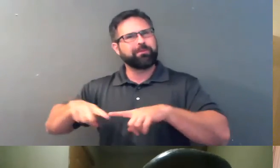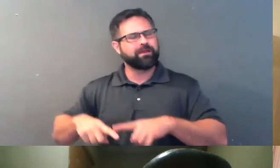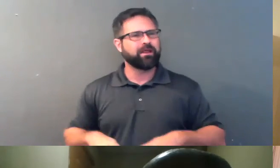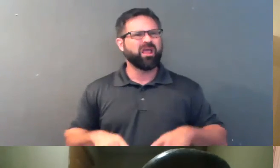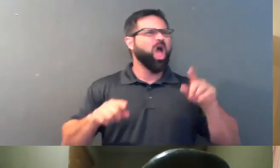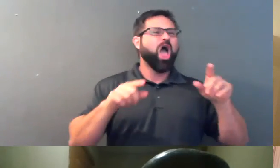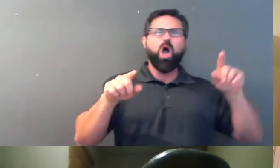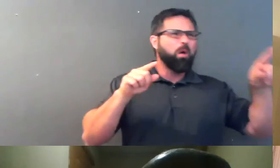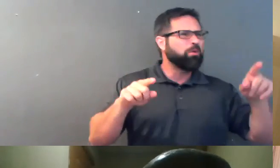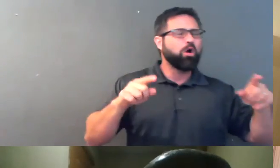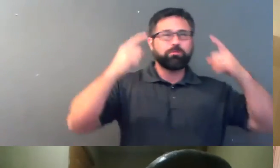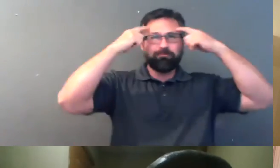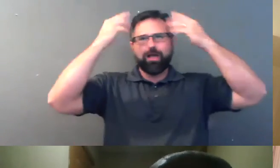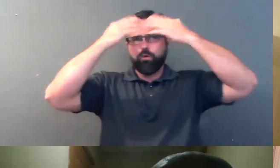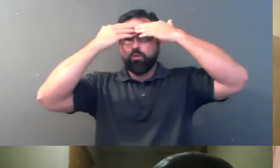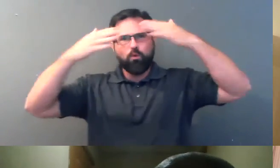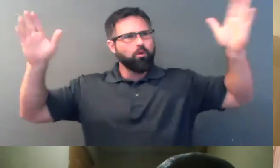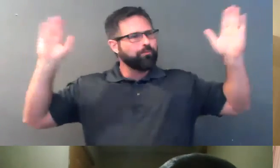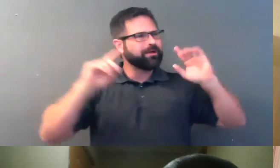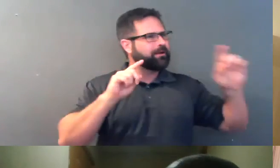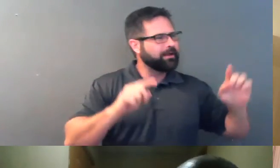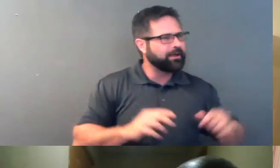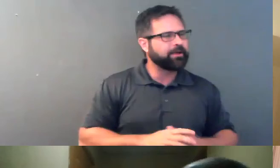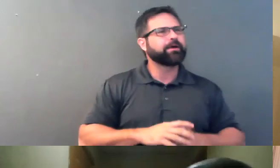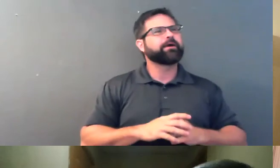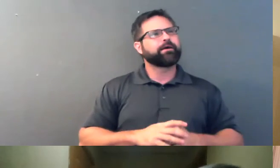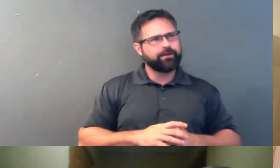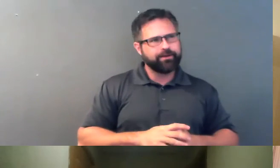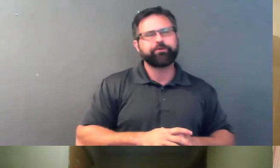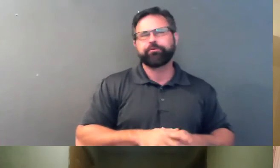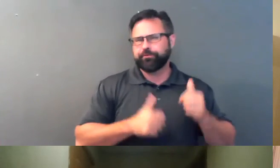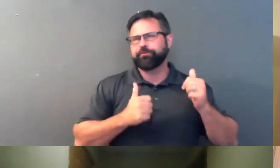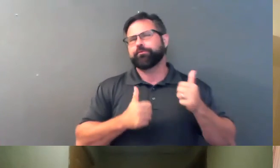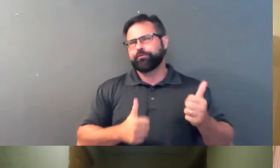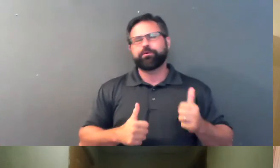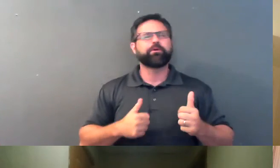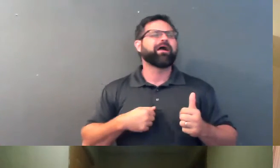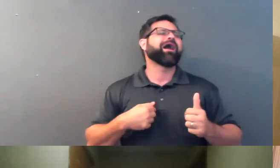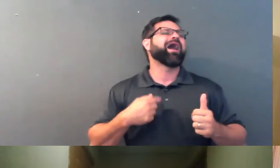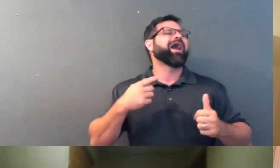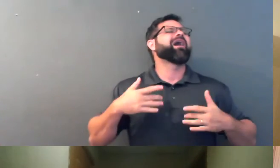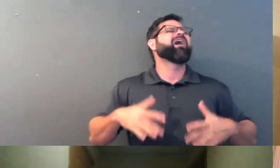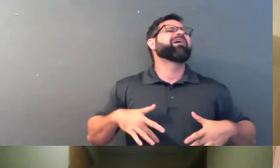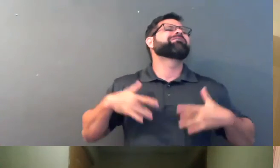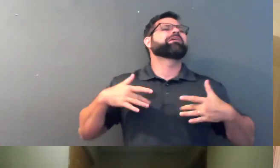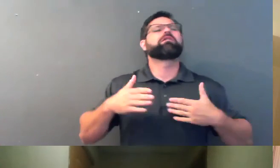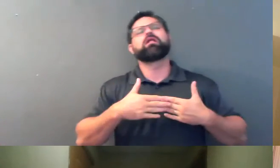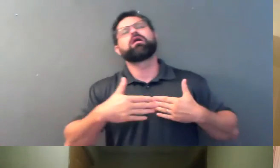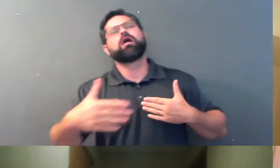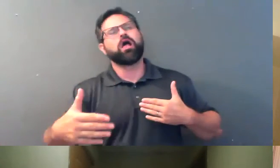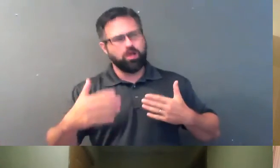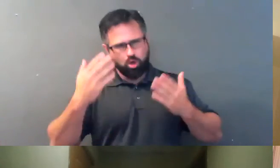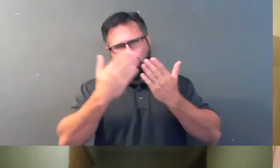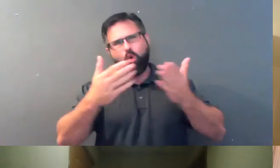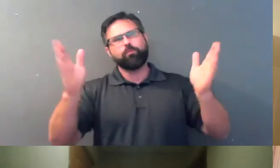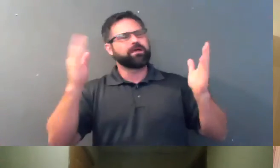very open to us in this session, and that bodes well to being open to our comments and interventions in